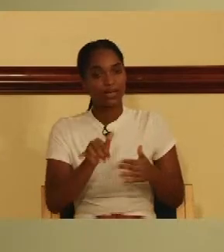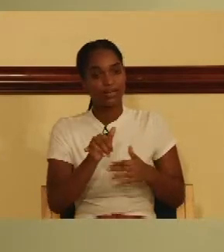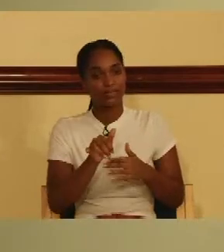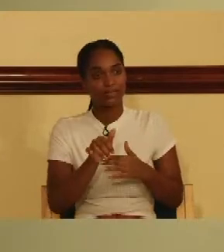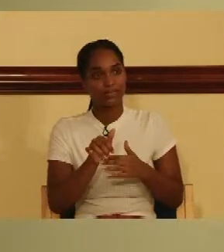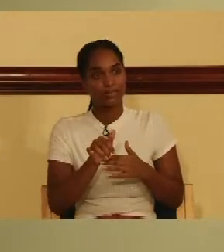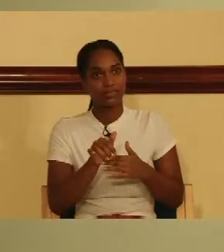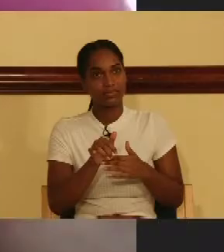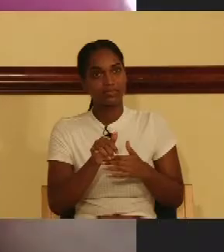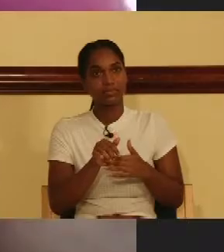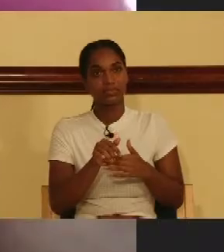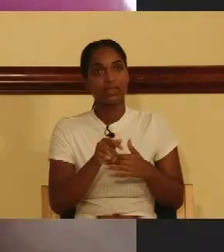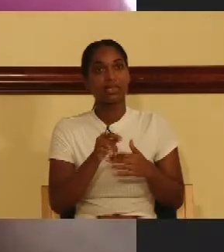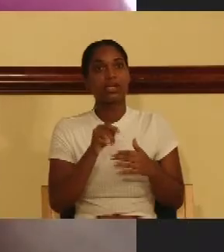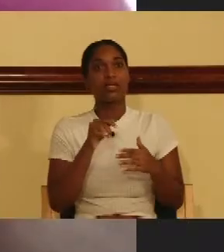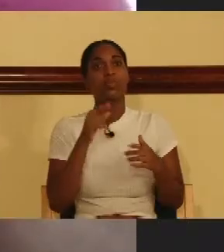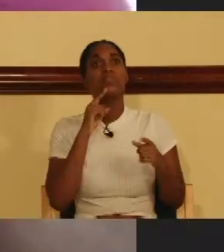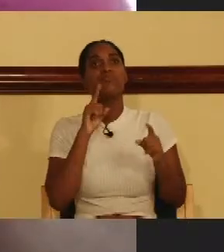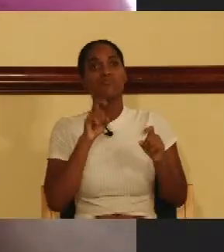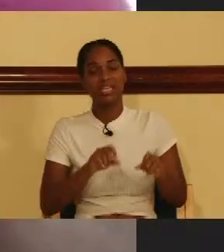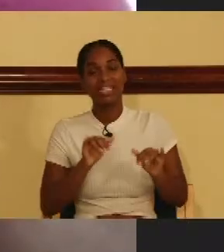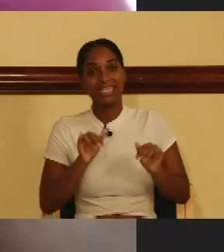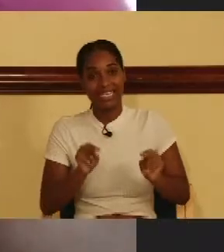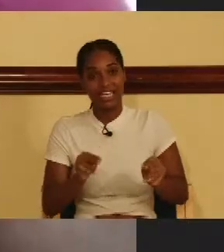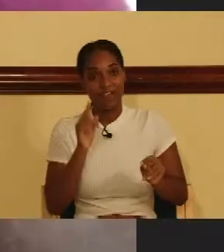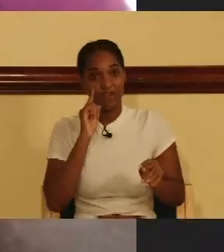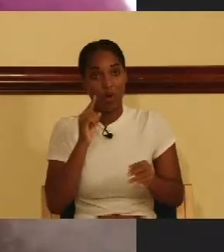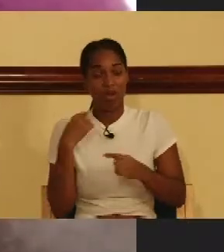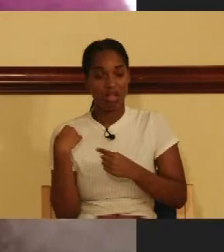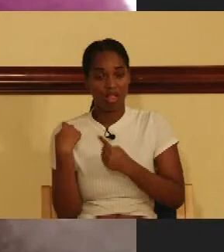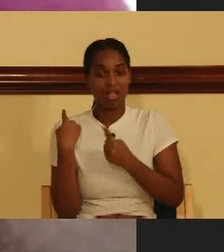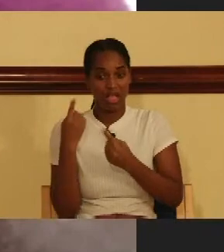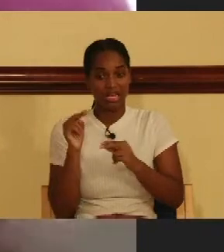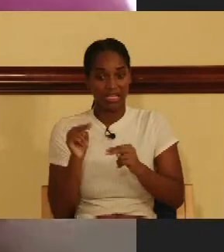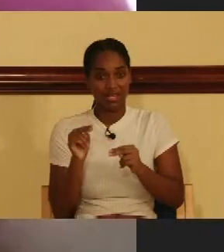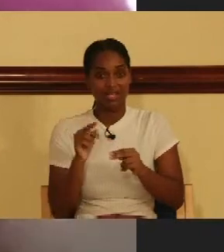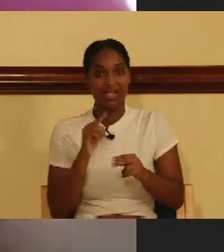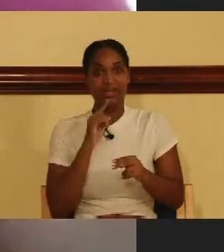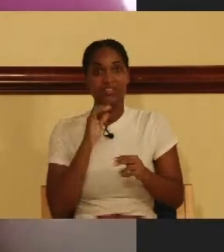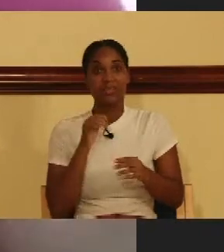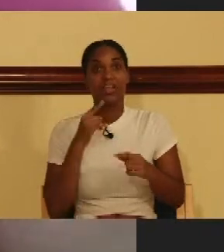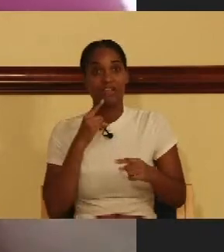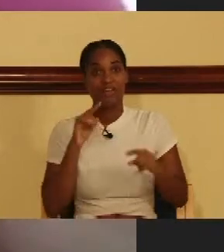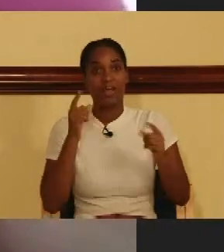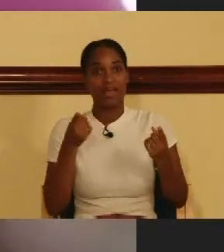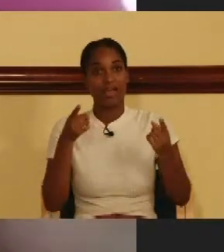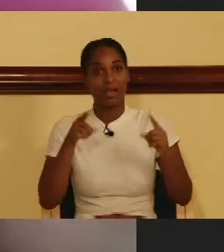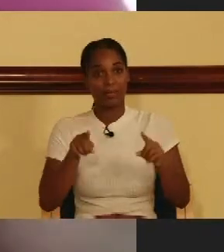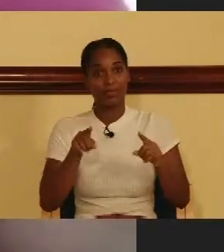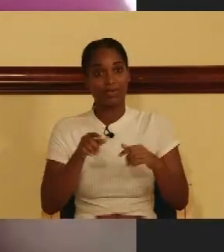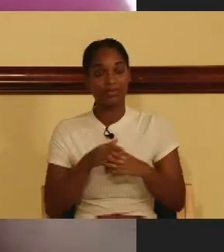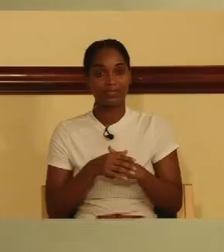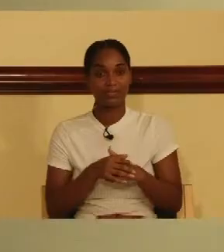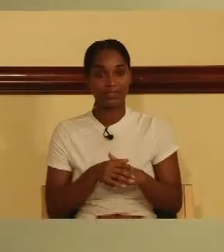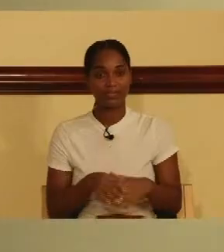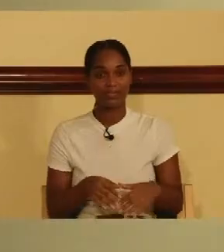have been needed for a while, and I am so enthused to see that it is finally happening.